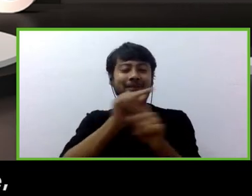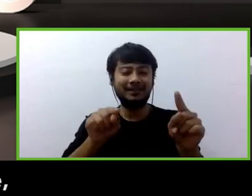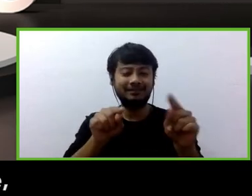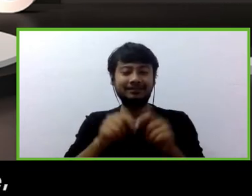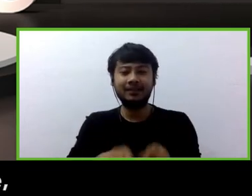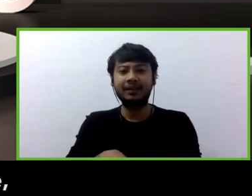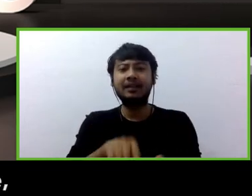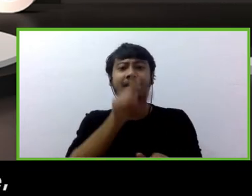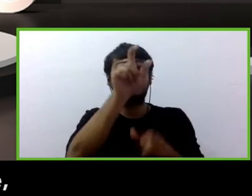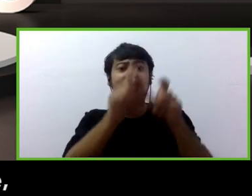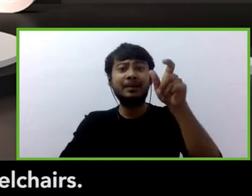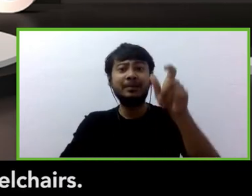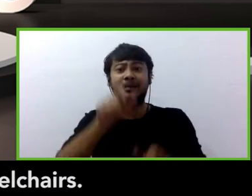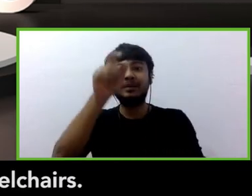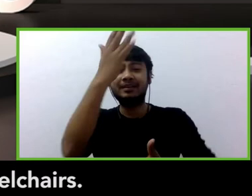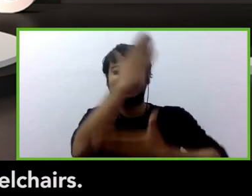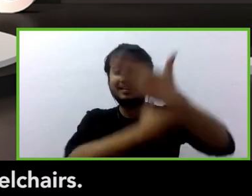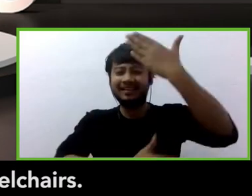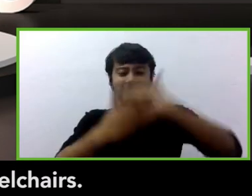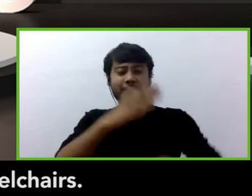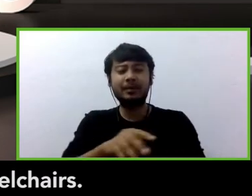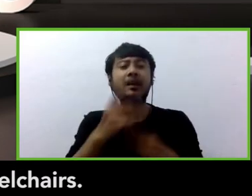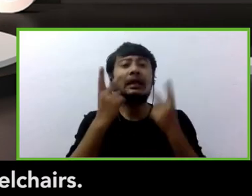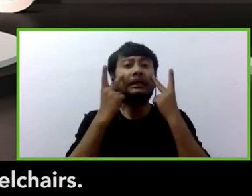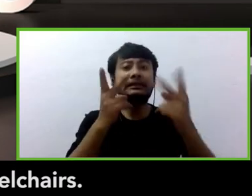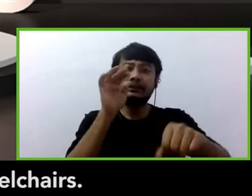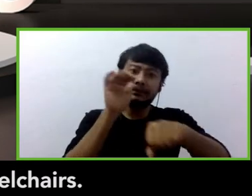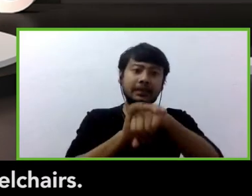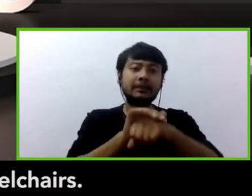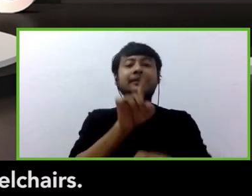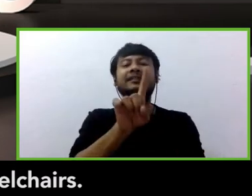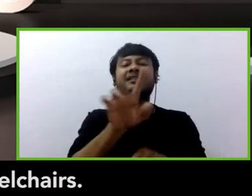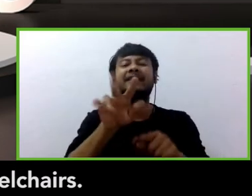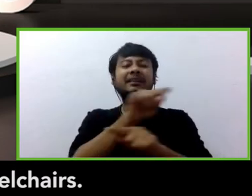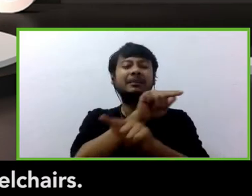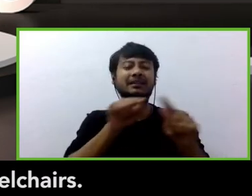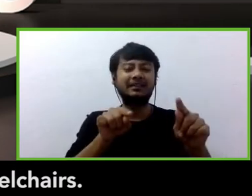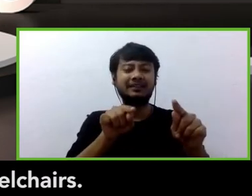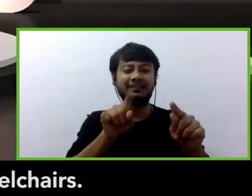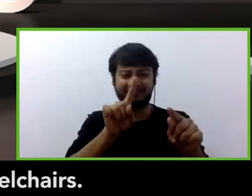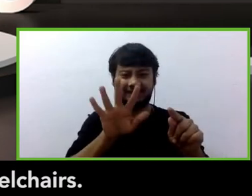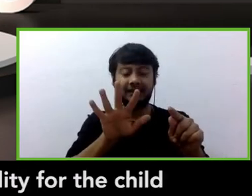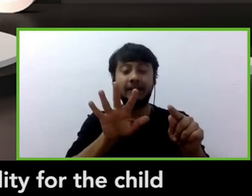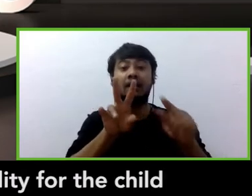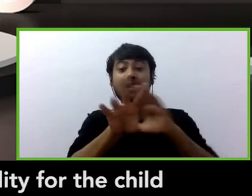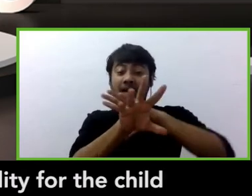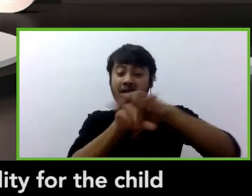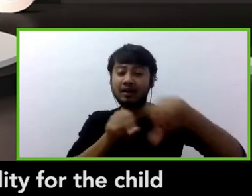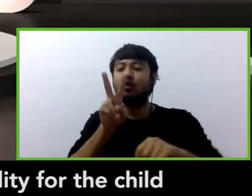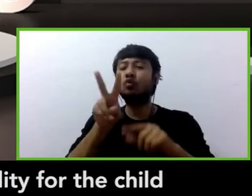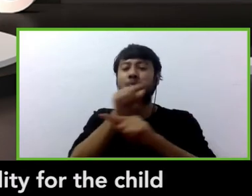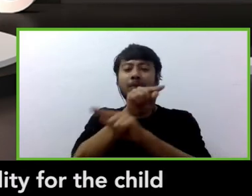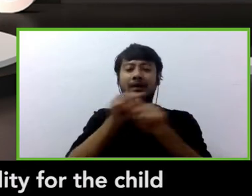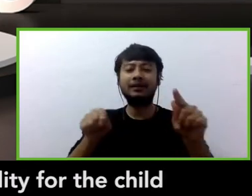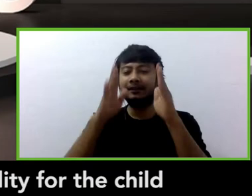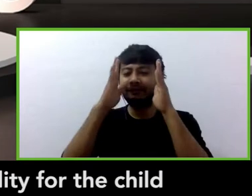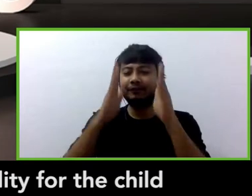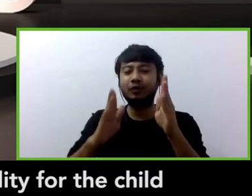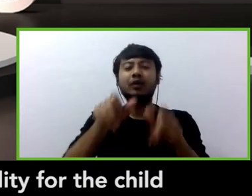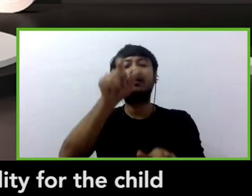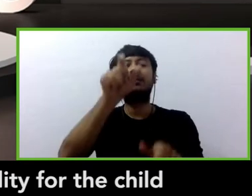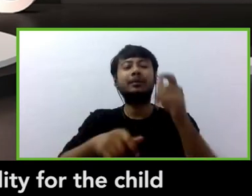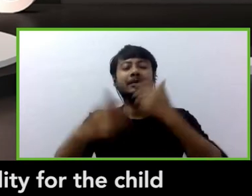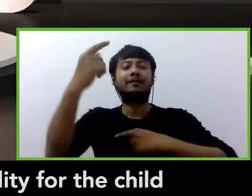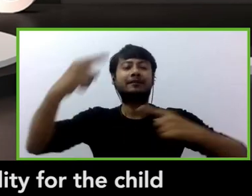of disabilities are visible, of which only 2% concern people in wheelchairs. For the second